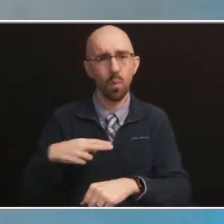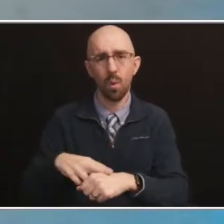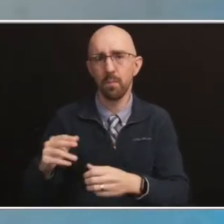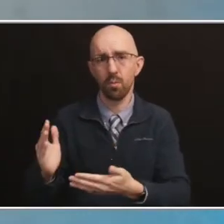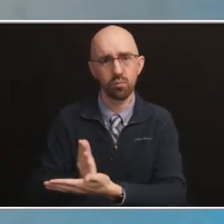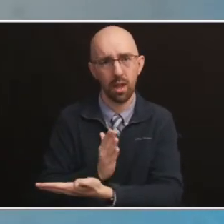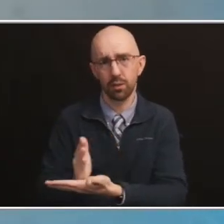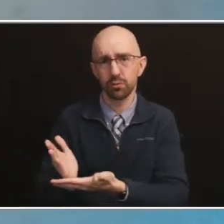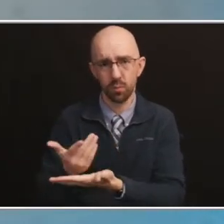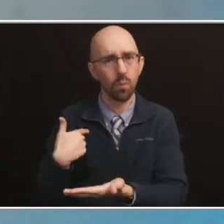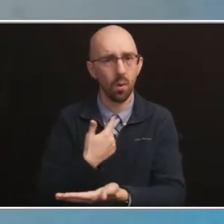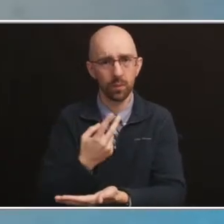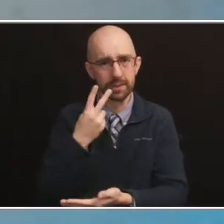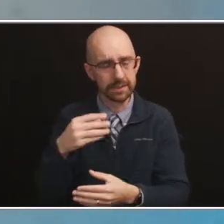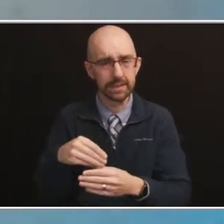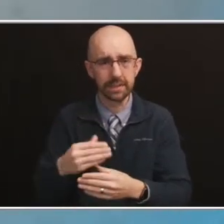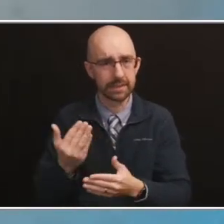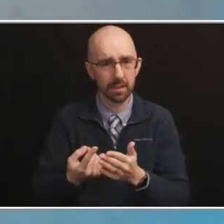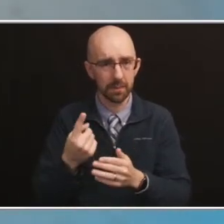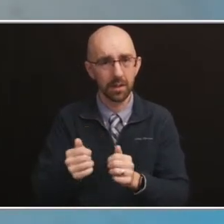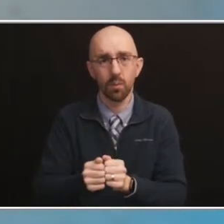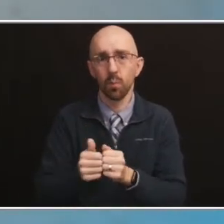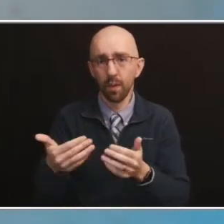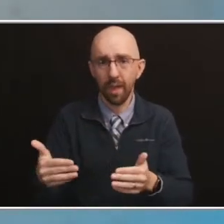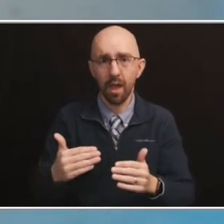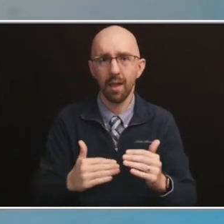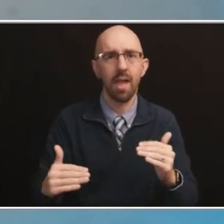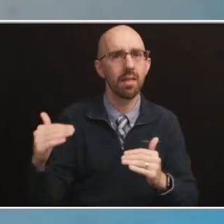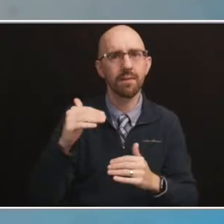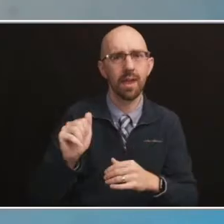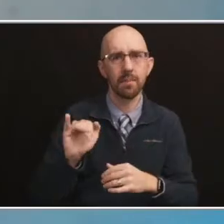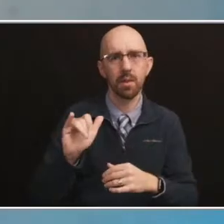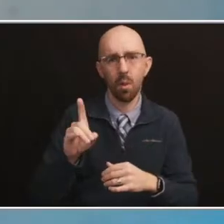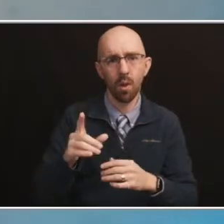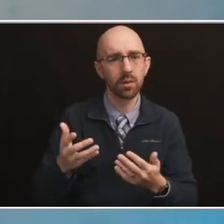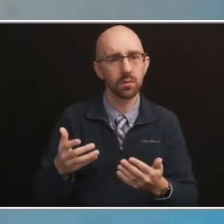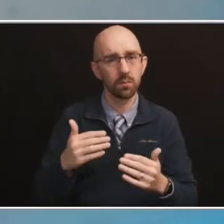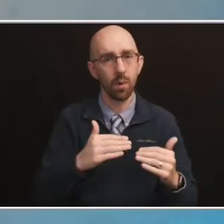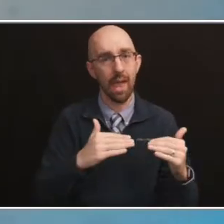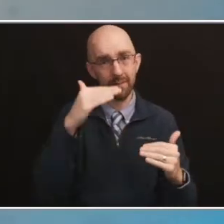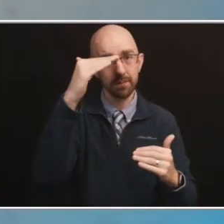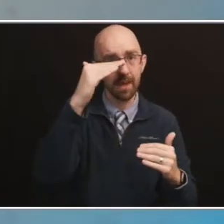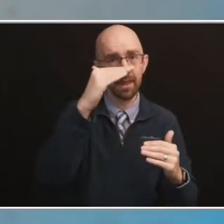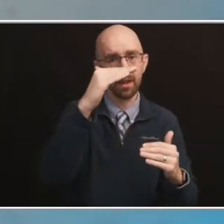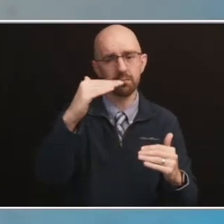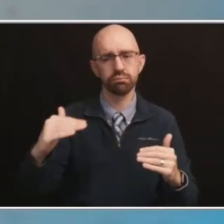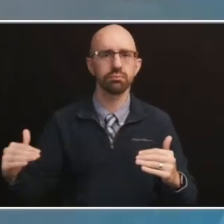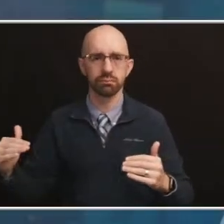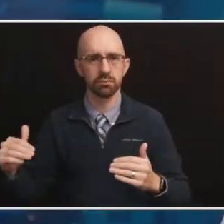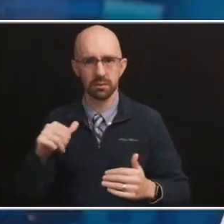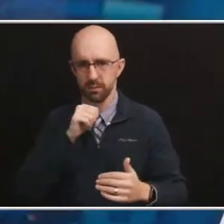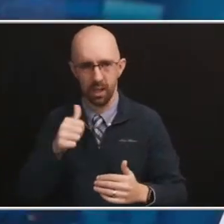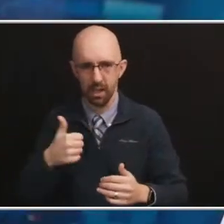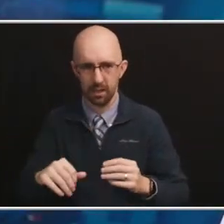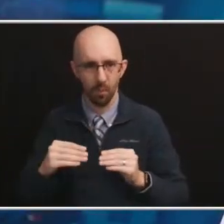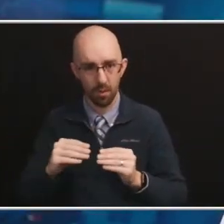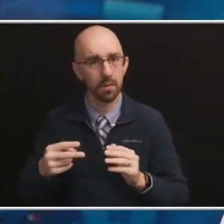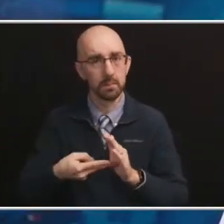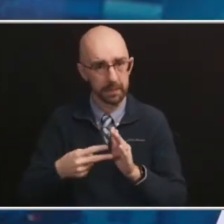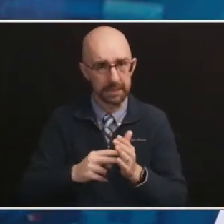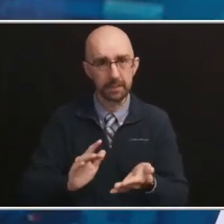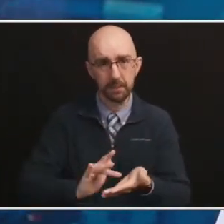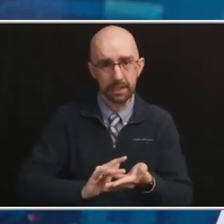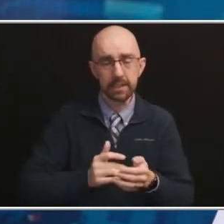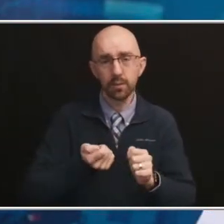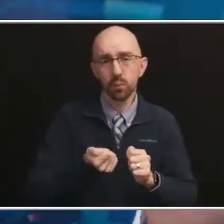we see in somebody without elevated amyloid. So it went from elevated to not elevated, meaning the drug's doing its job of removing amyloid from the